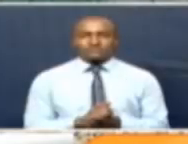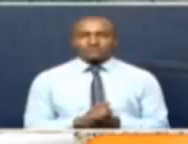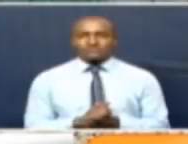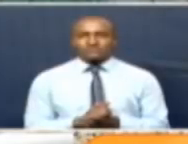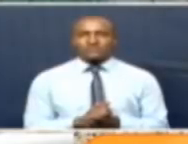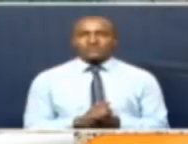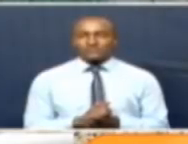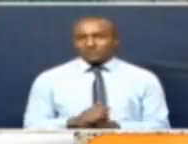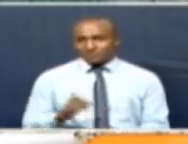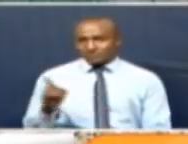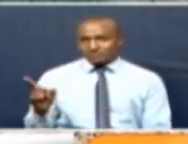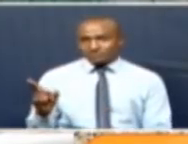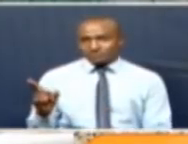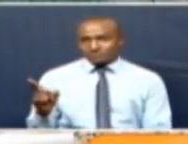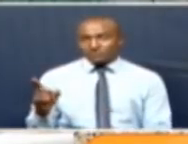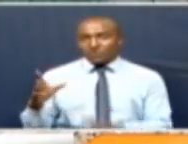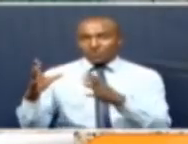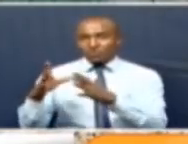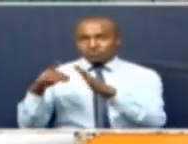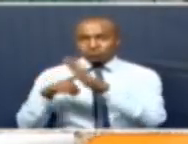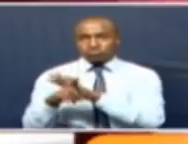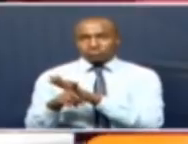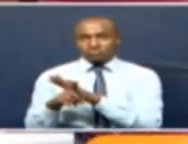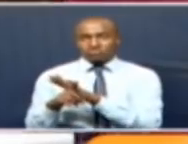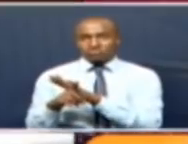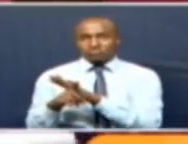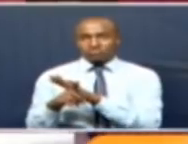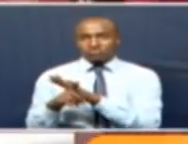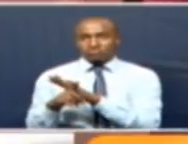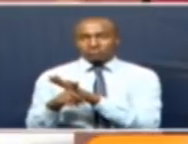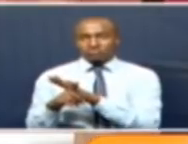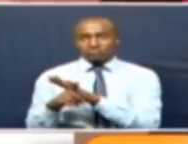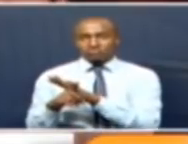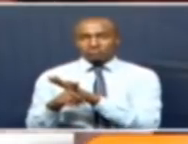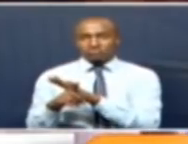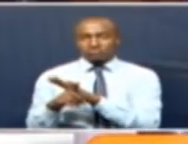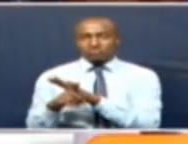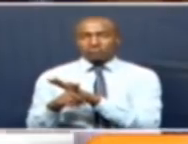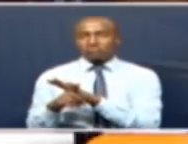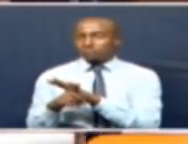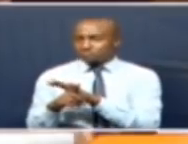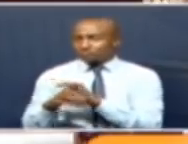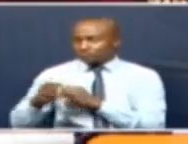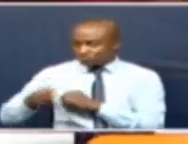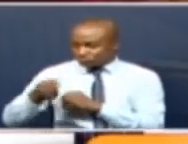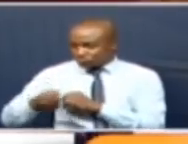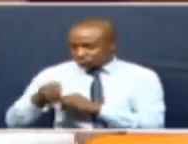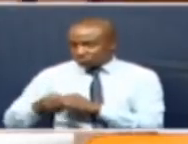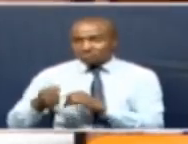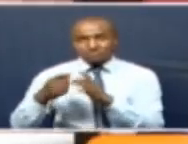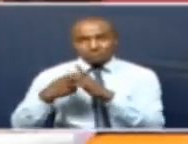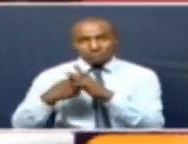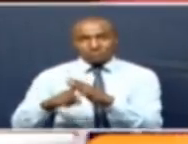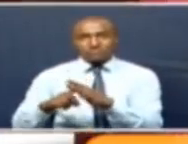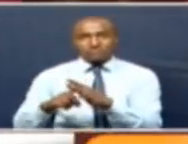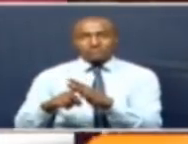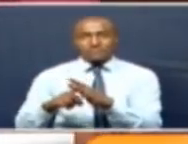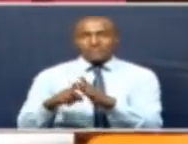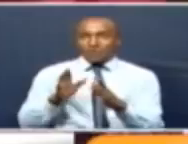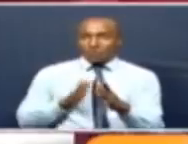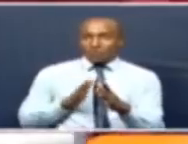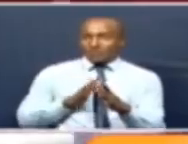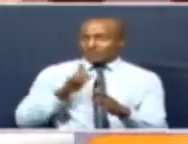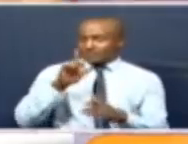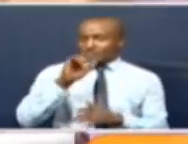The trickle of arrivals turns into a steady stream. And it's hugs and warm greetings all round as the women of